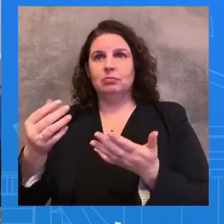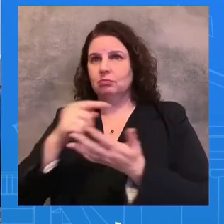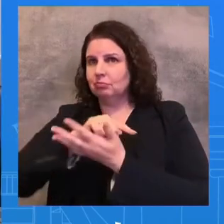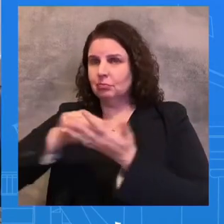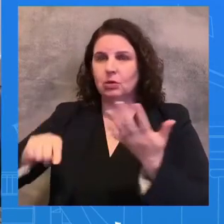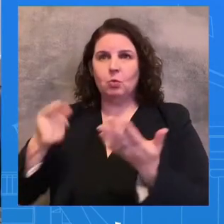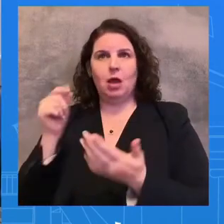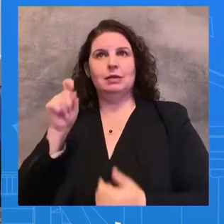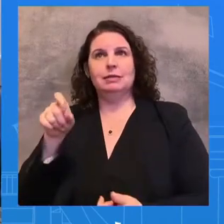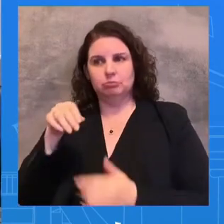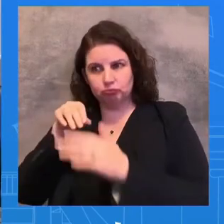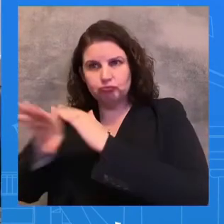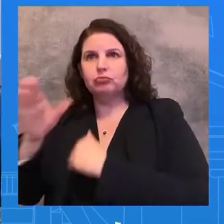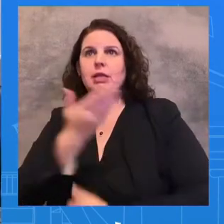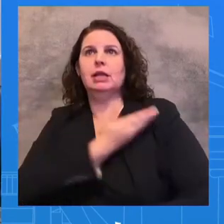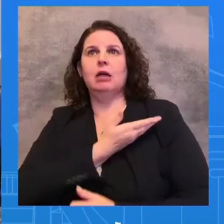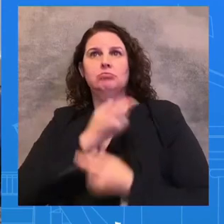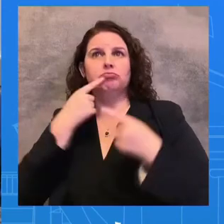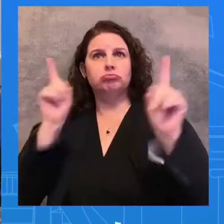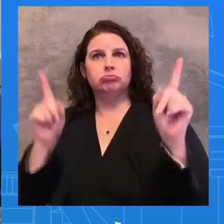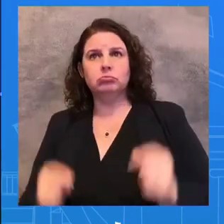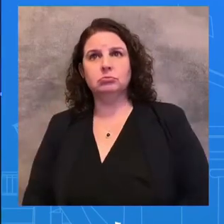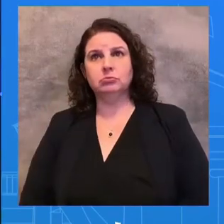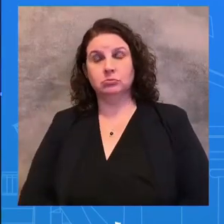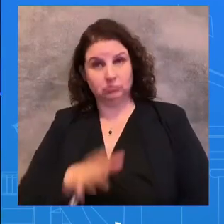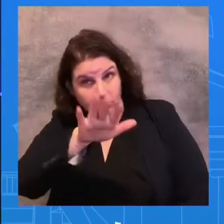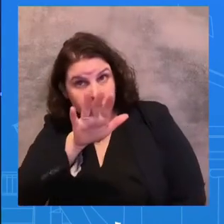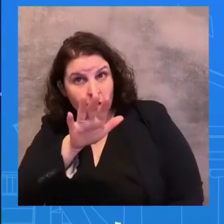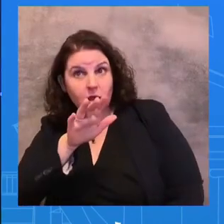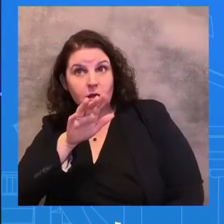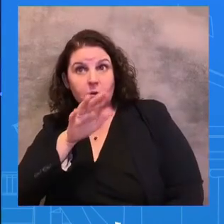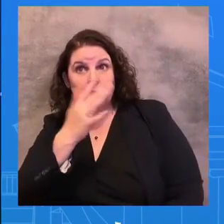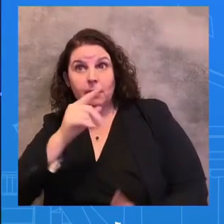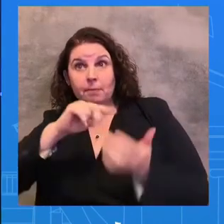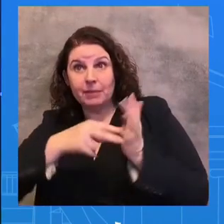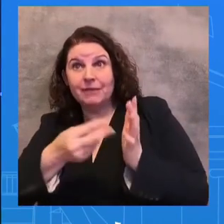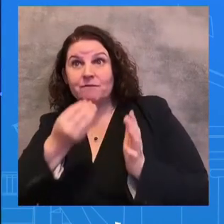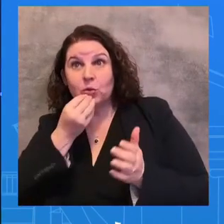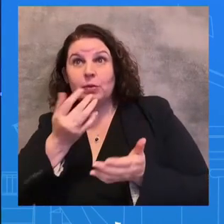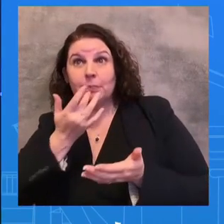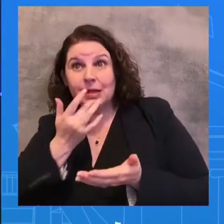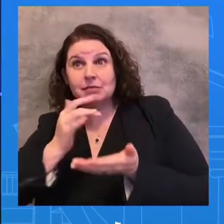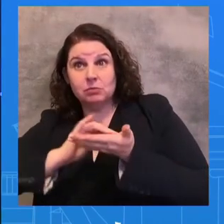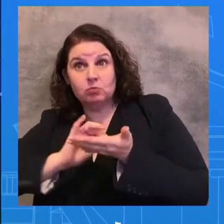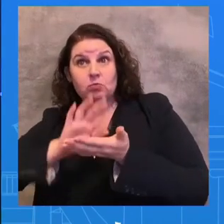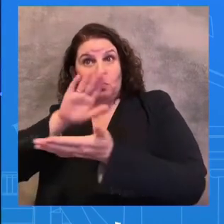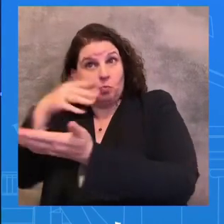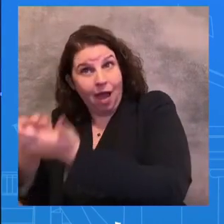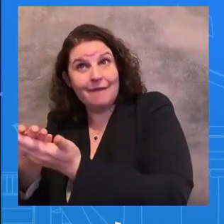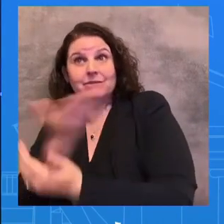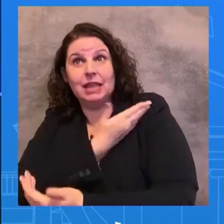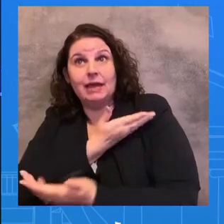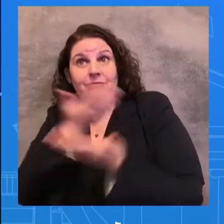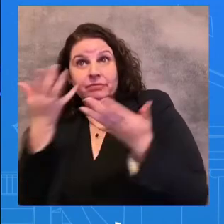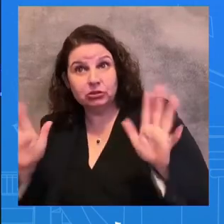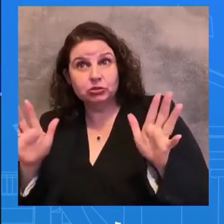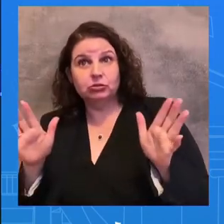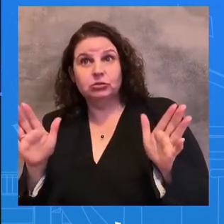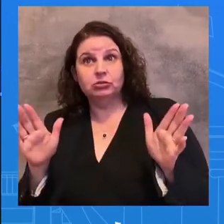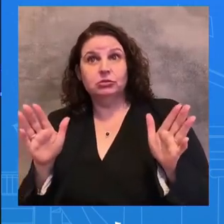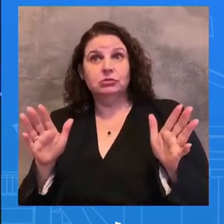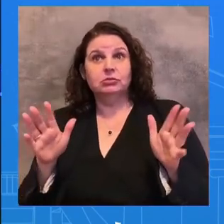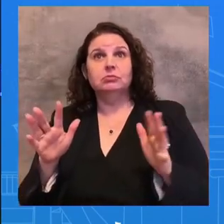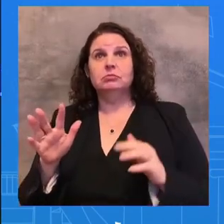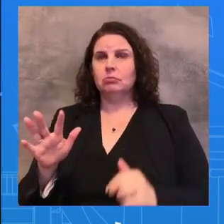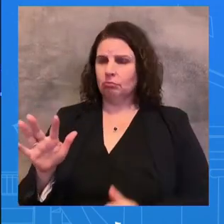now gone specifically to the Palestinians who need it? That's correct. And there's been about 695 metric tons of food that has come